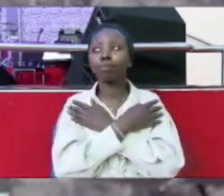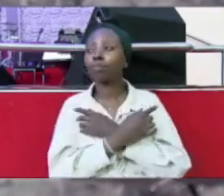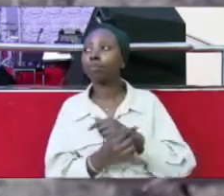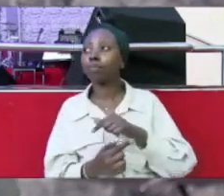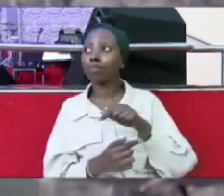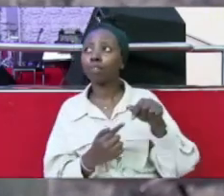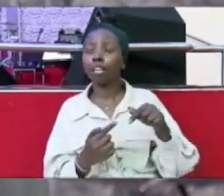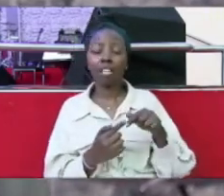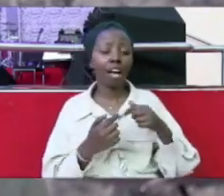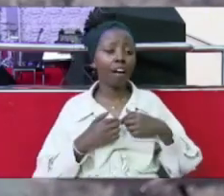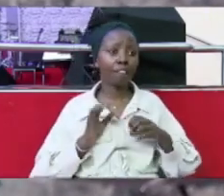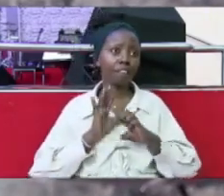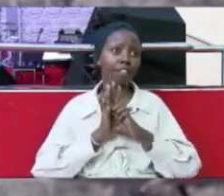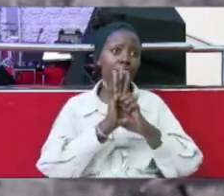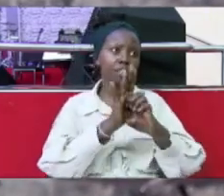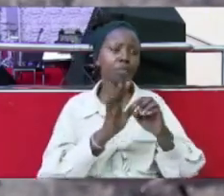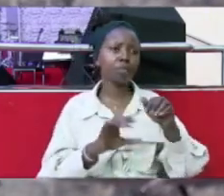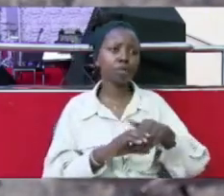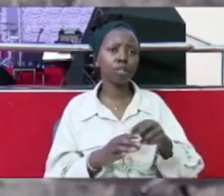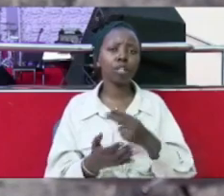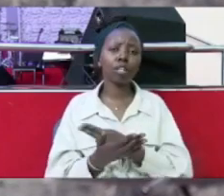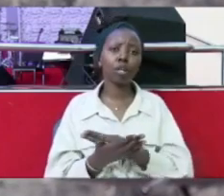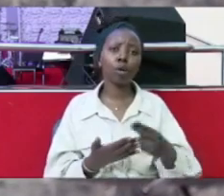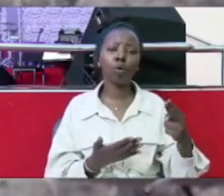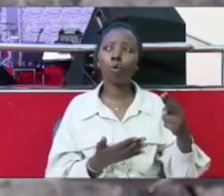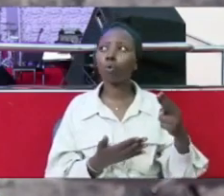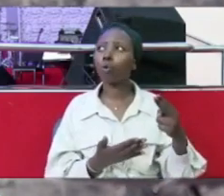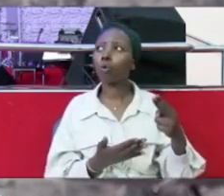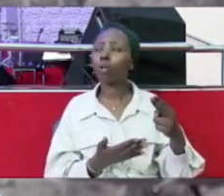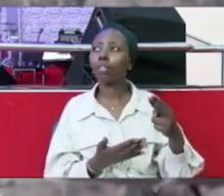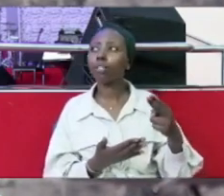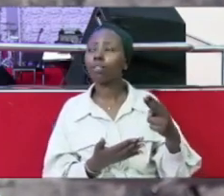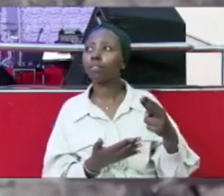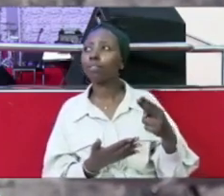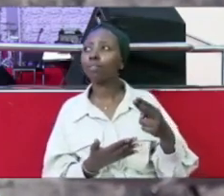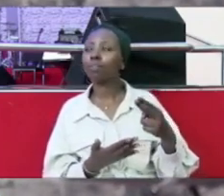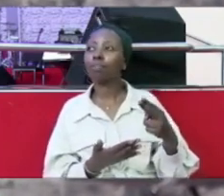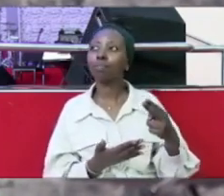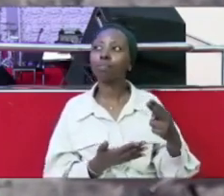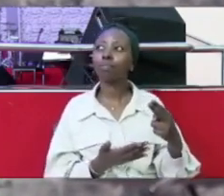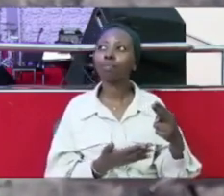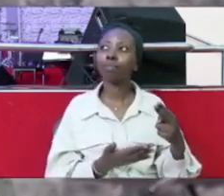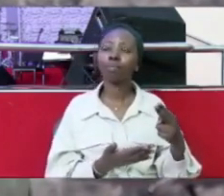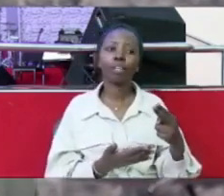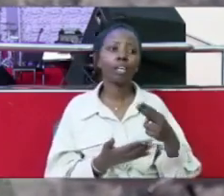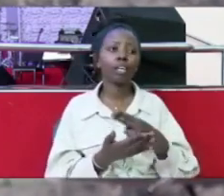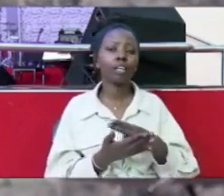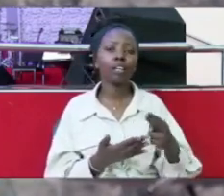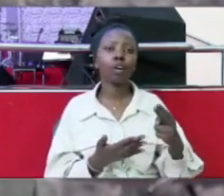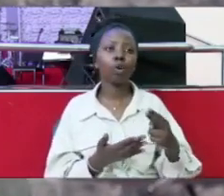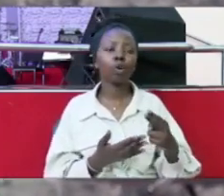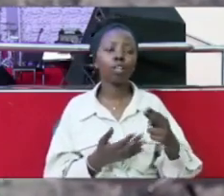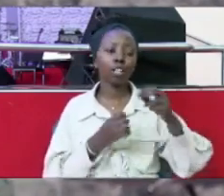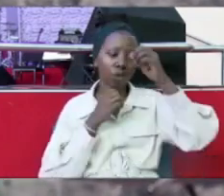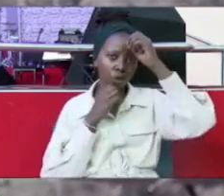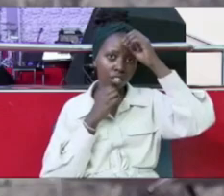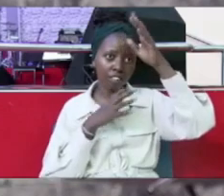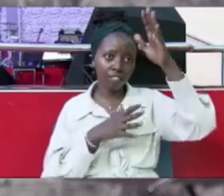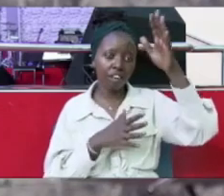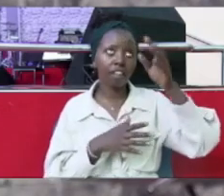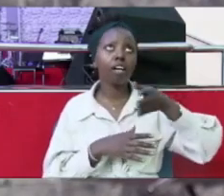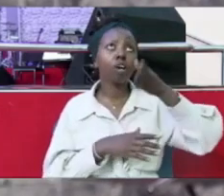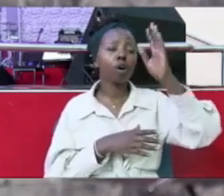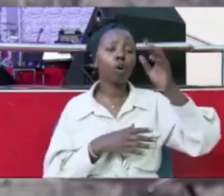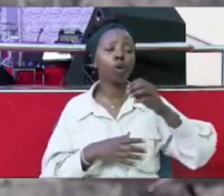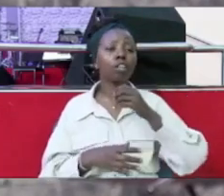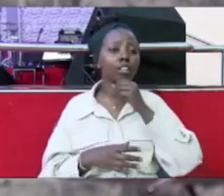an example in the Holy Trinity. Na kuna mfano pale kama utatu wa Kristo. Where God the Father, God the Son and God the Holy Spirit.